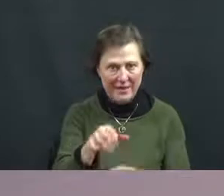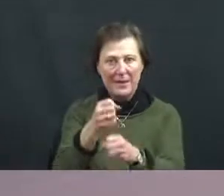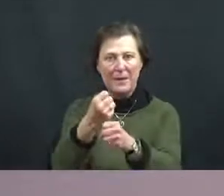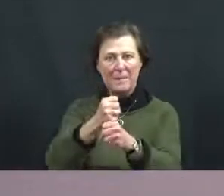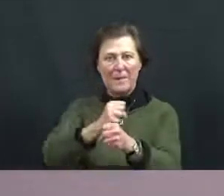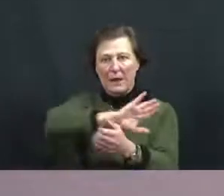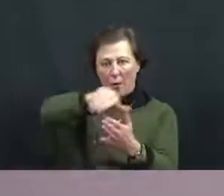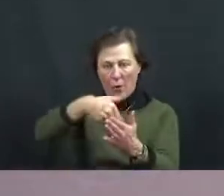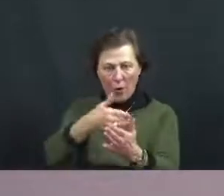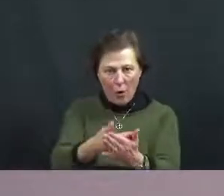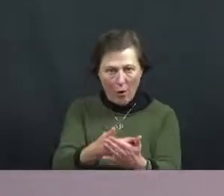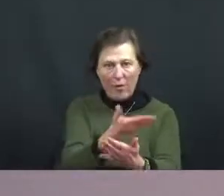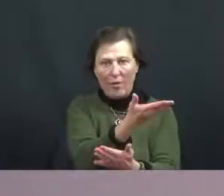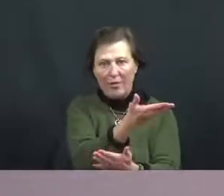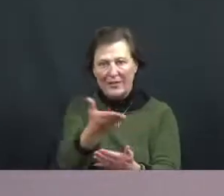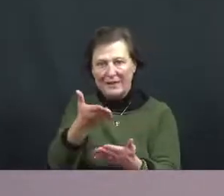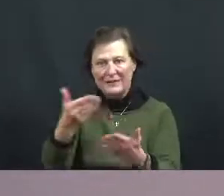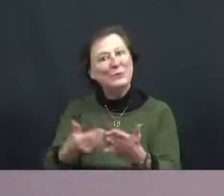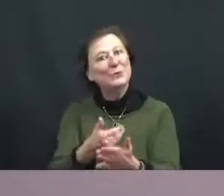all things new.